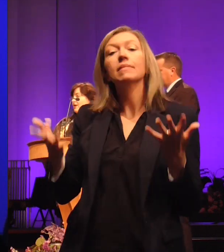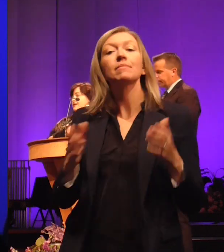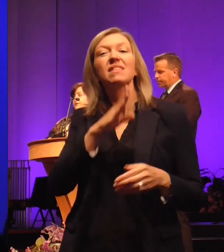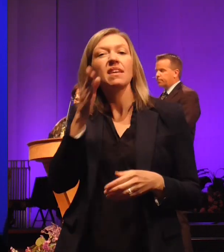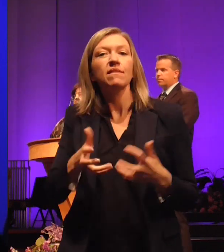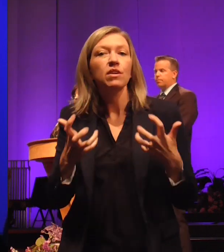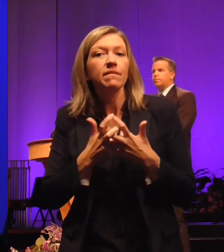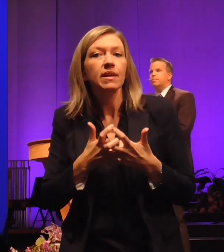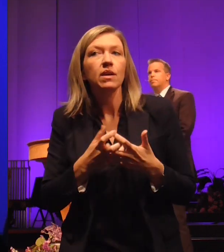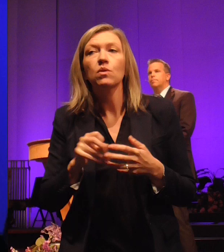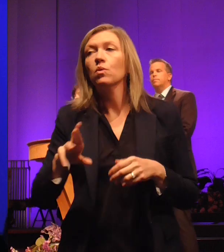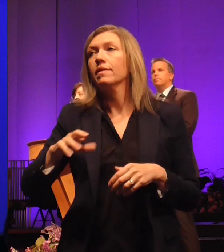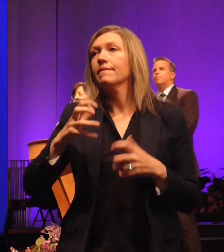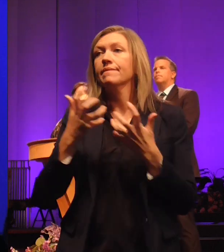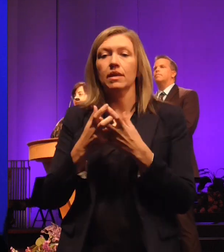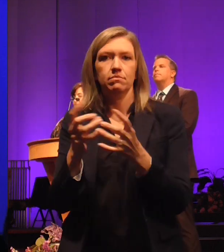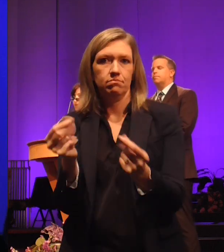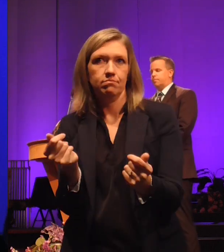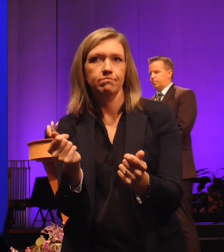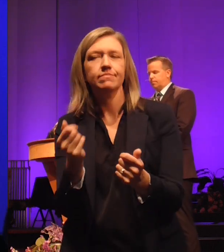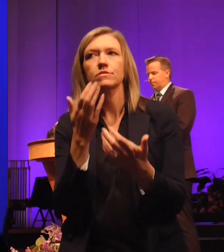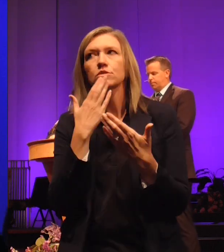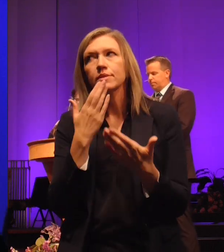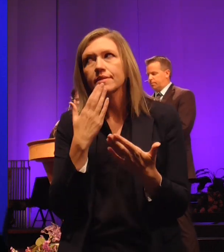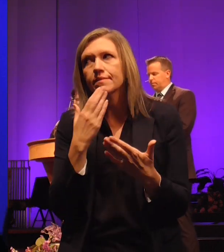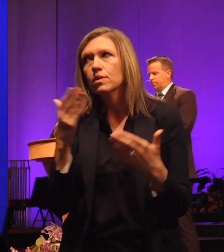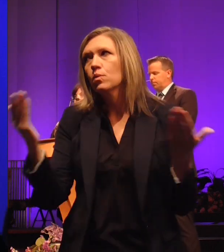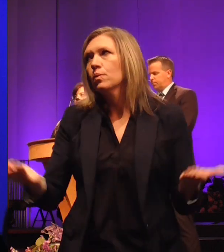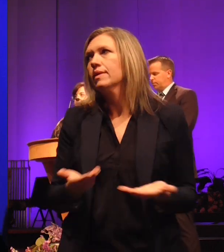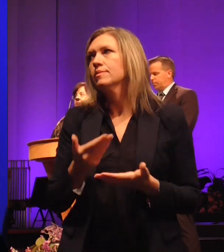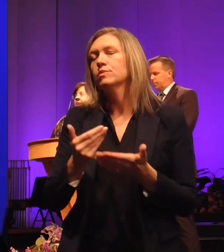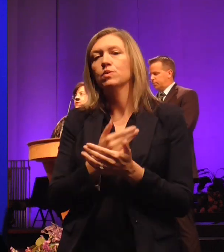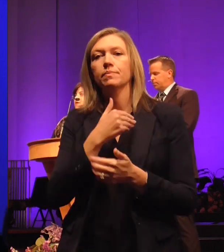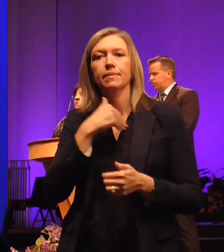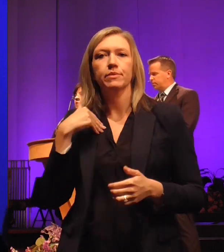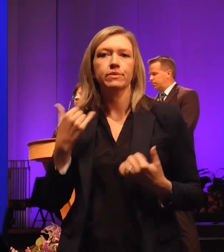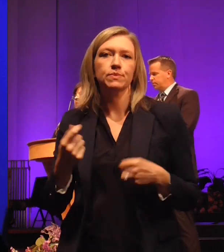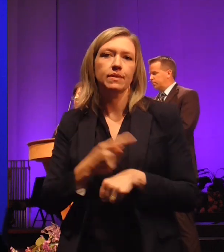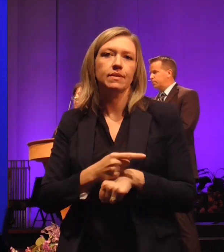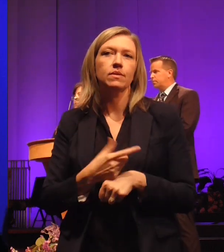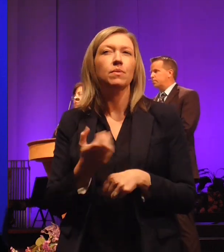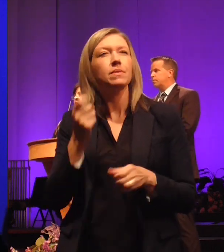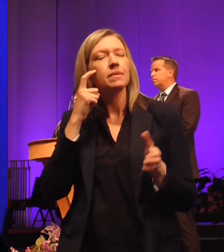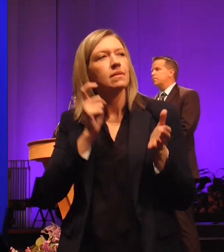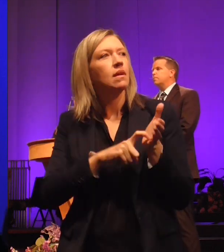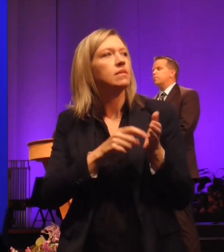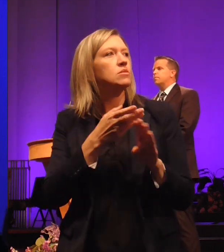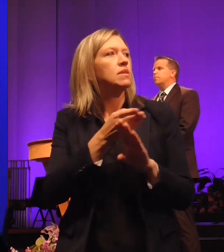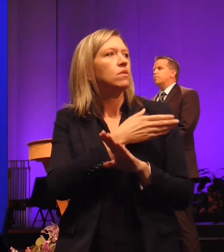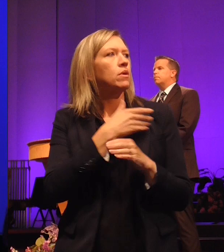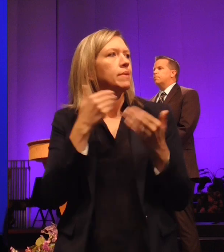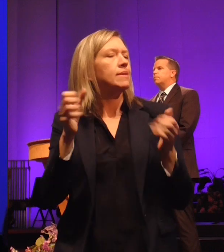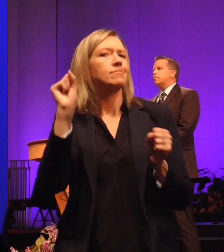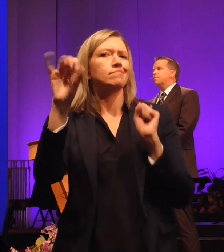fit or it's a fit right away, we're so grateful to welcome our new members today. And we also want to acknowledge, before we introduce our new members,